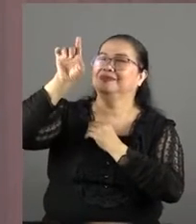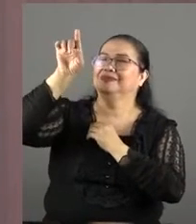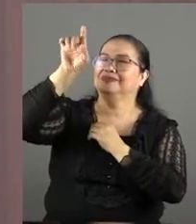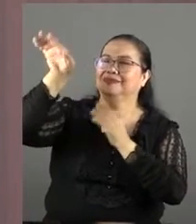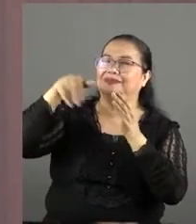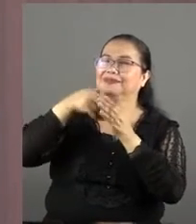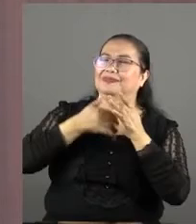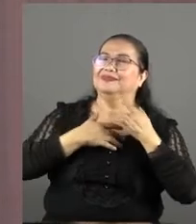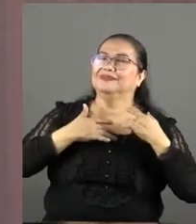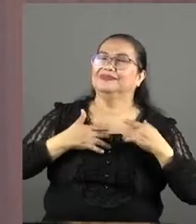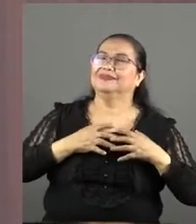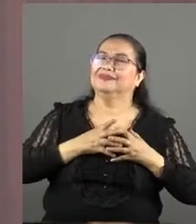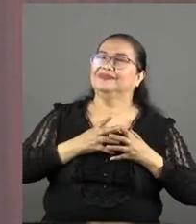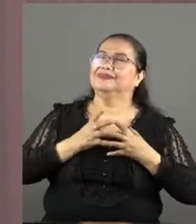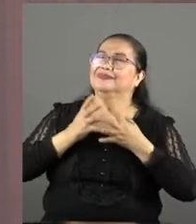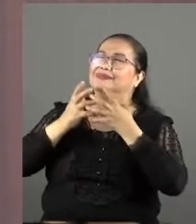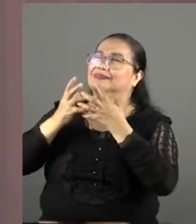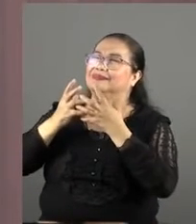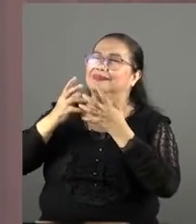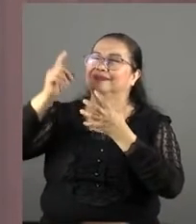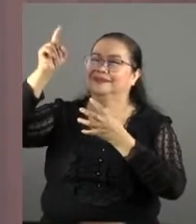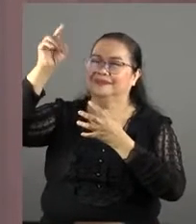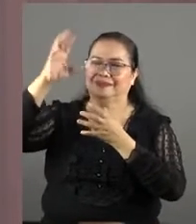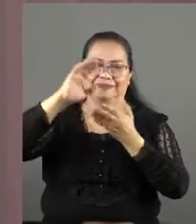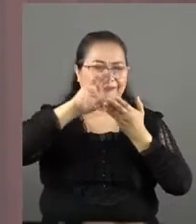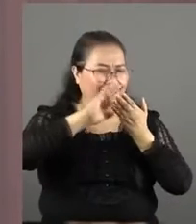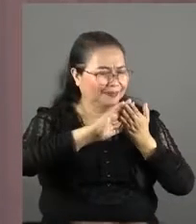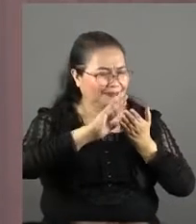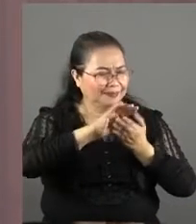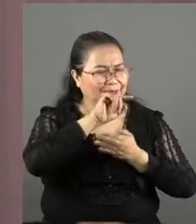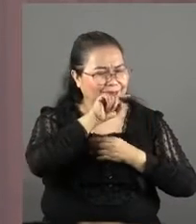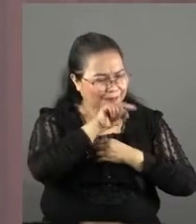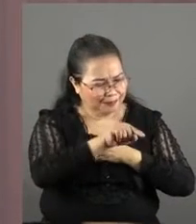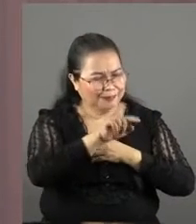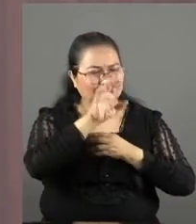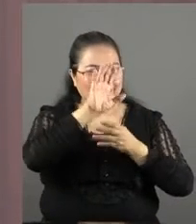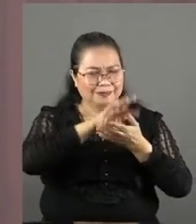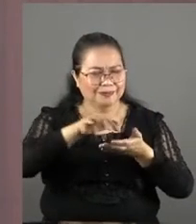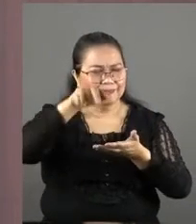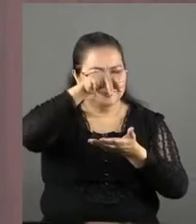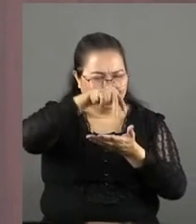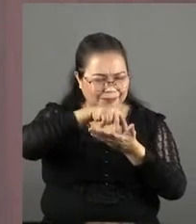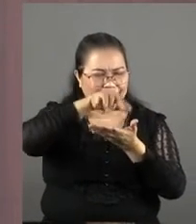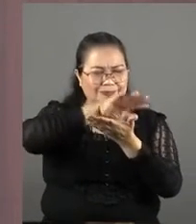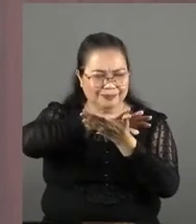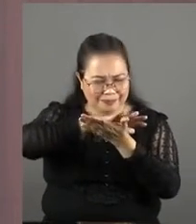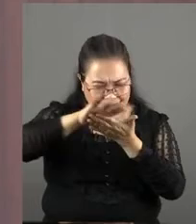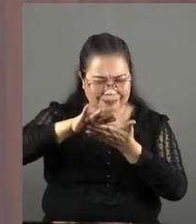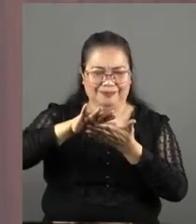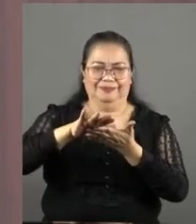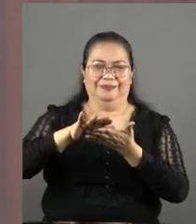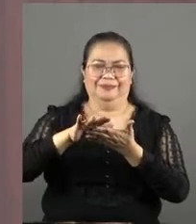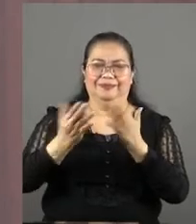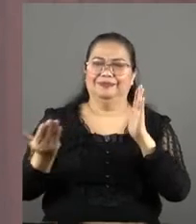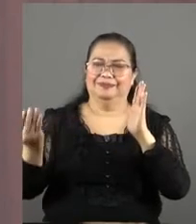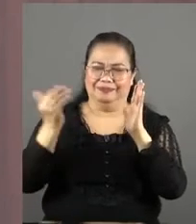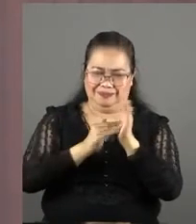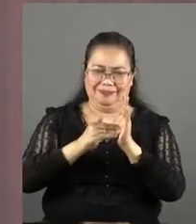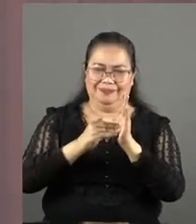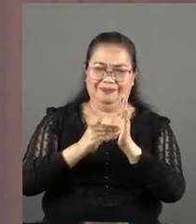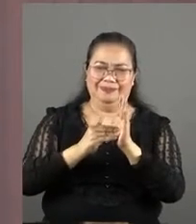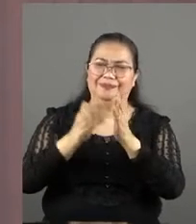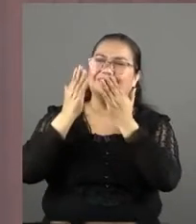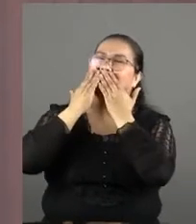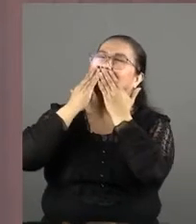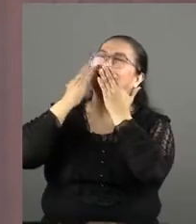your heart, and I will forgive you and cleanse you and stand you up on your feet again. We thank